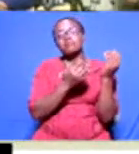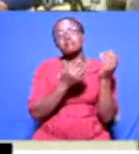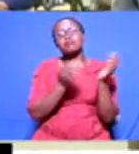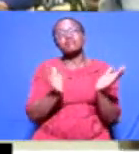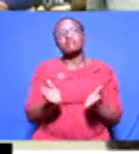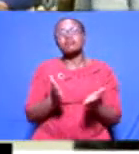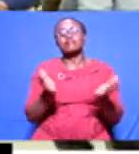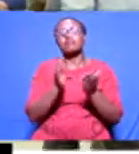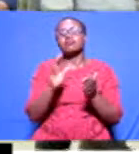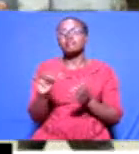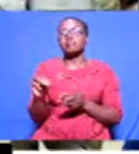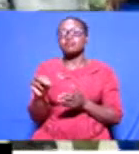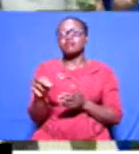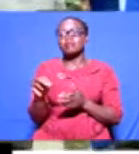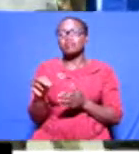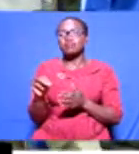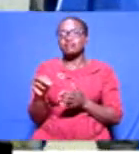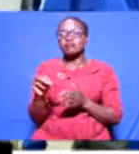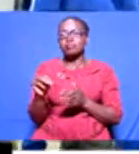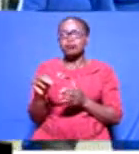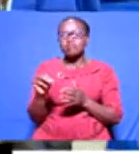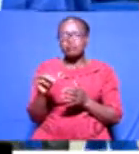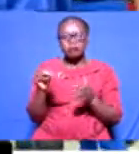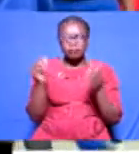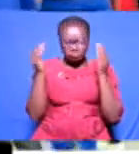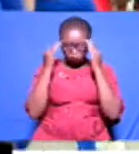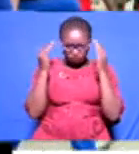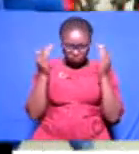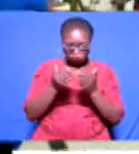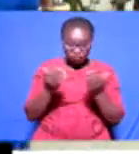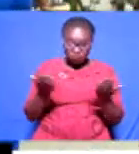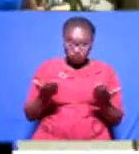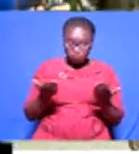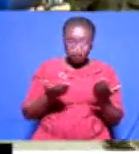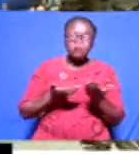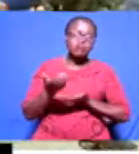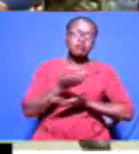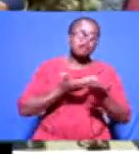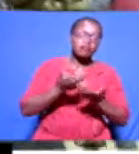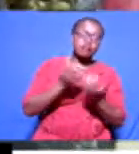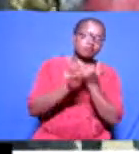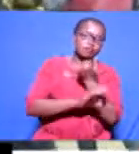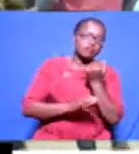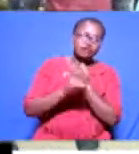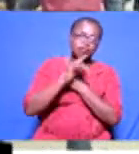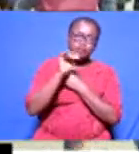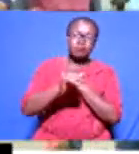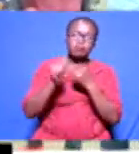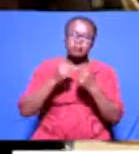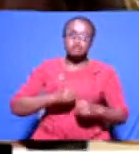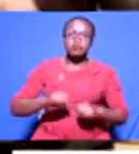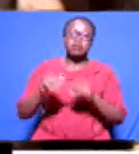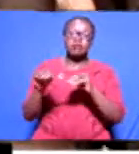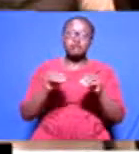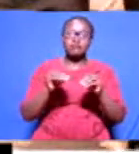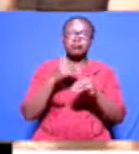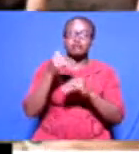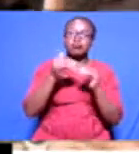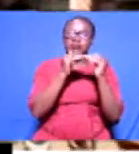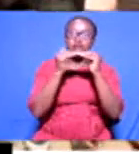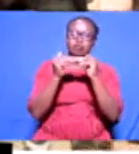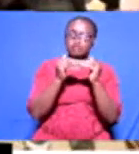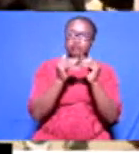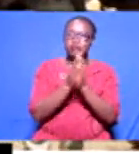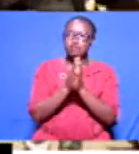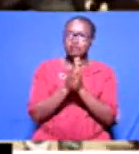them to put economy central to the country so that we are able to move to the next level. The bottom